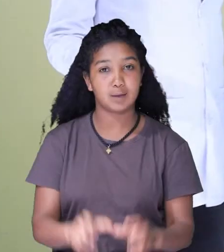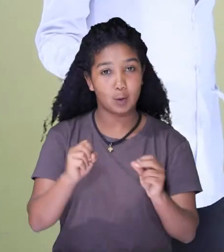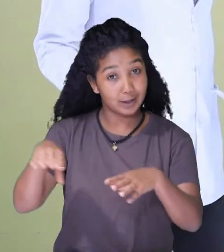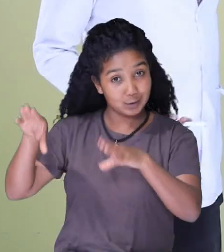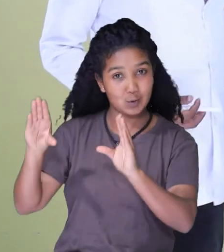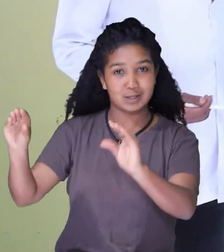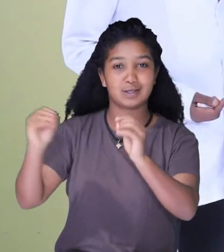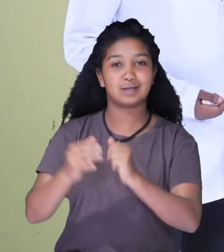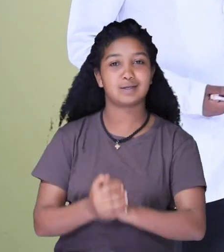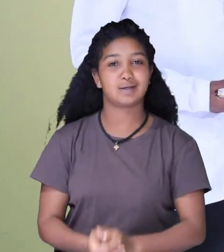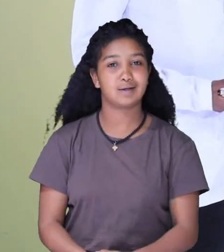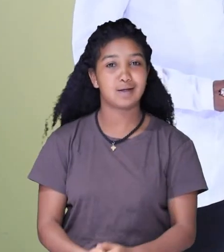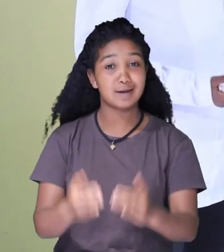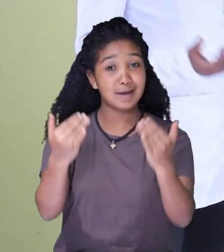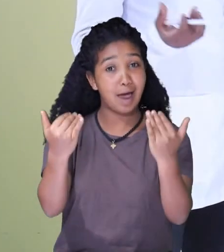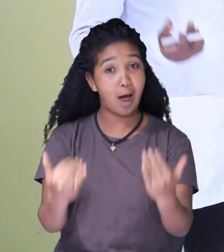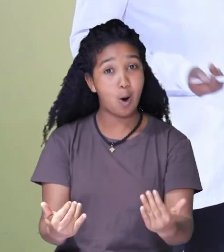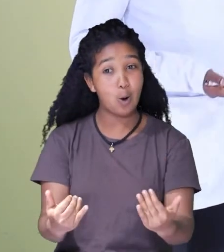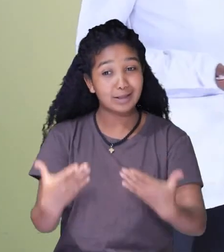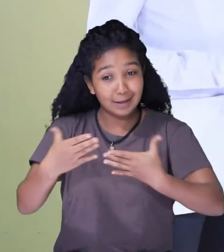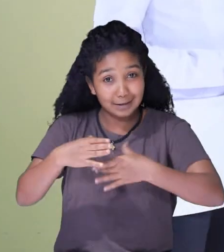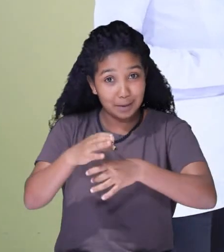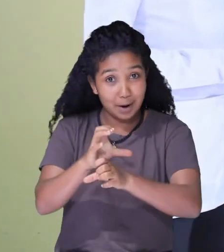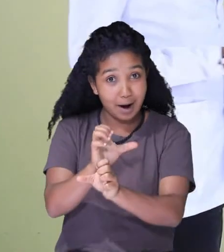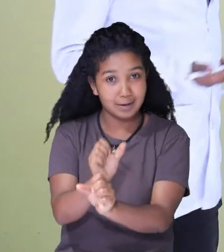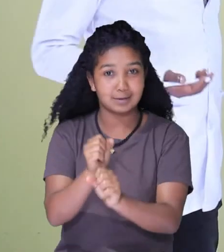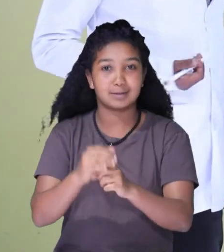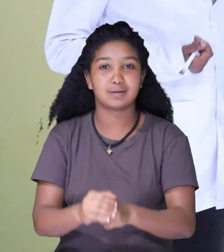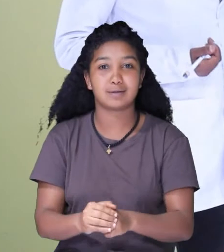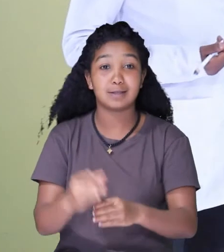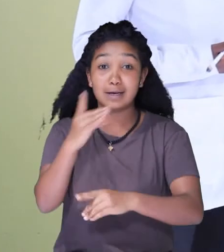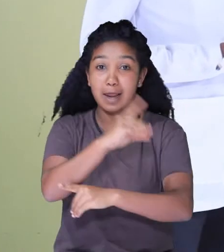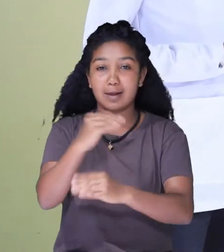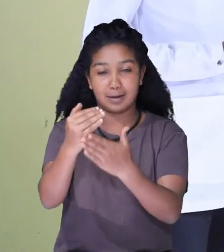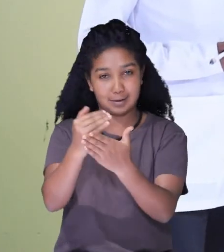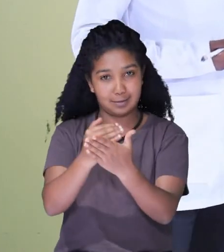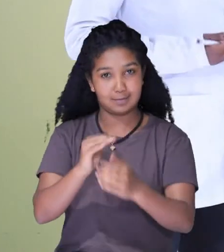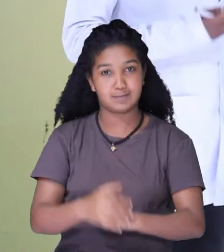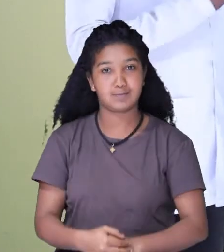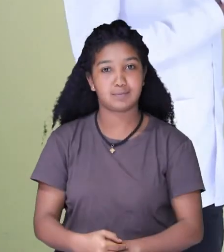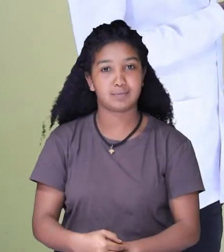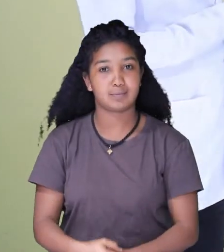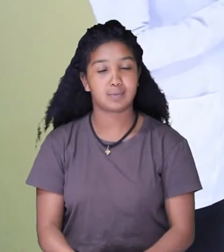Okay, students. Now let us summarize the daily lesson.